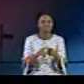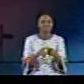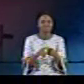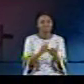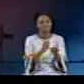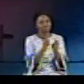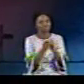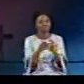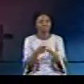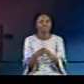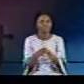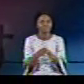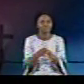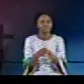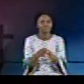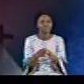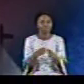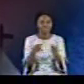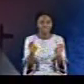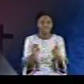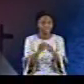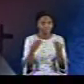far proximity, he turned.